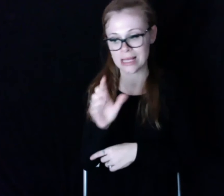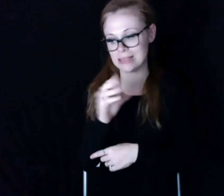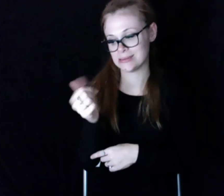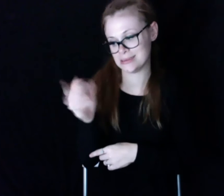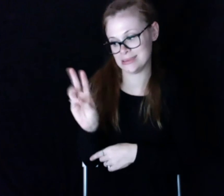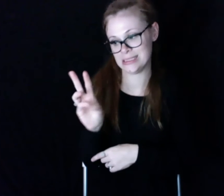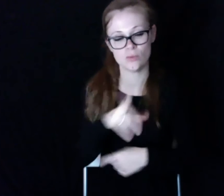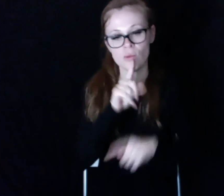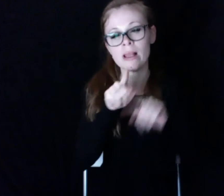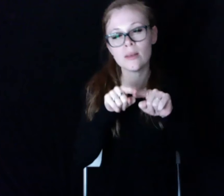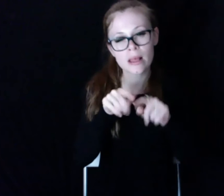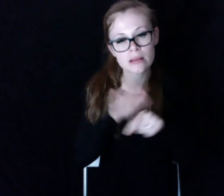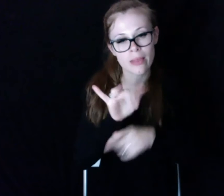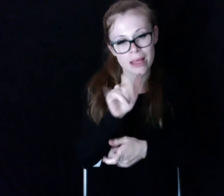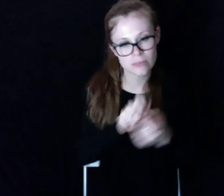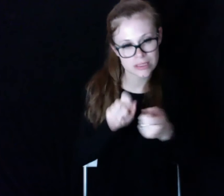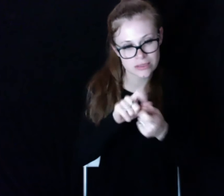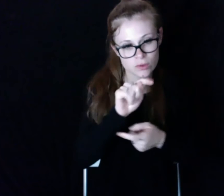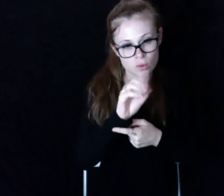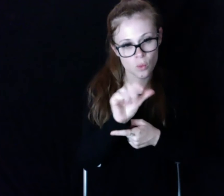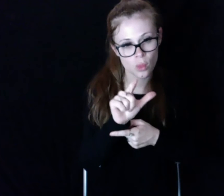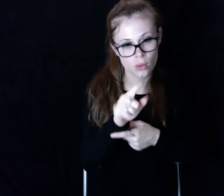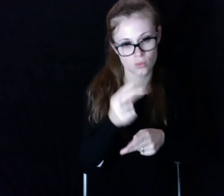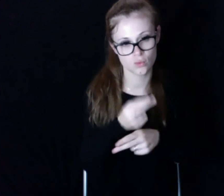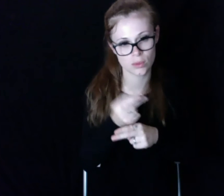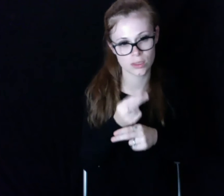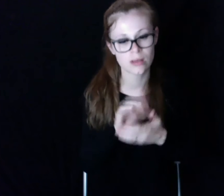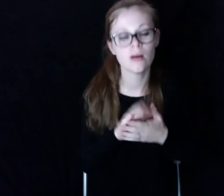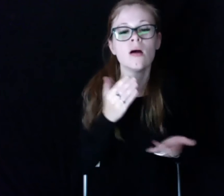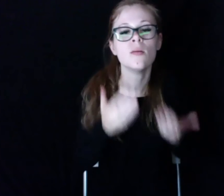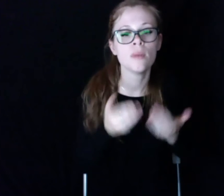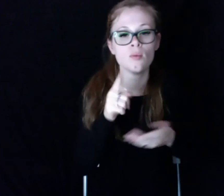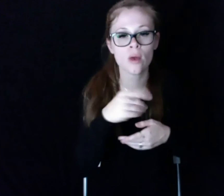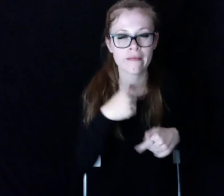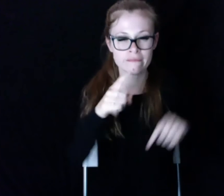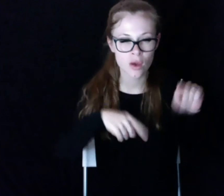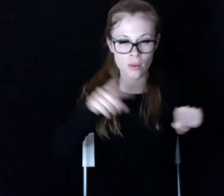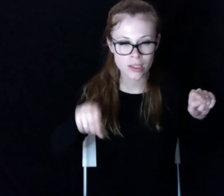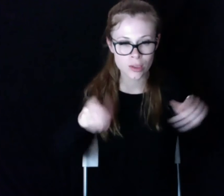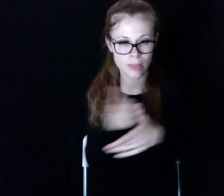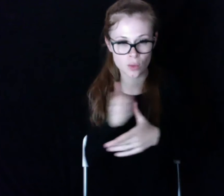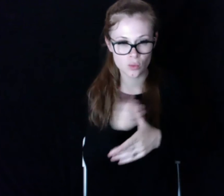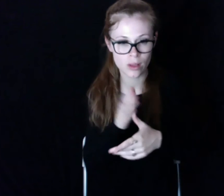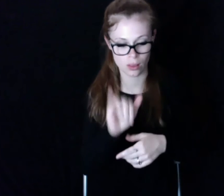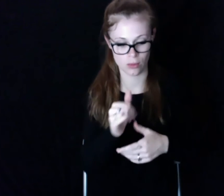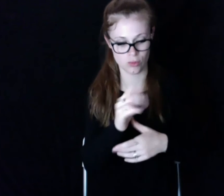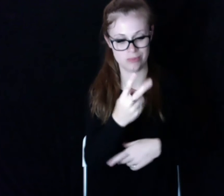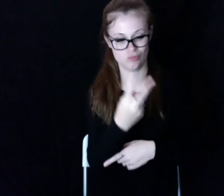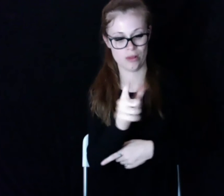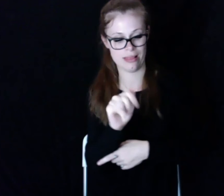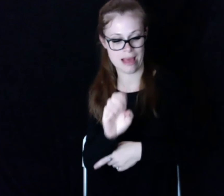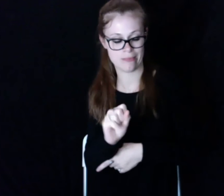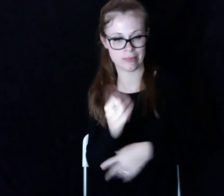depending on the particular tool you're using. You might have variation between those two labs of 0.2